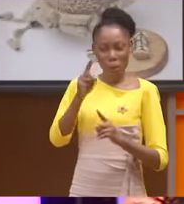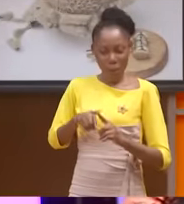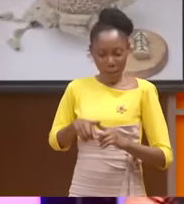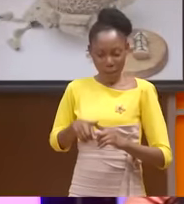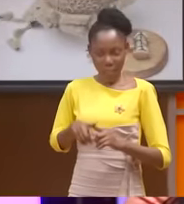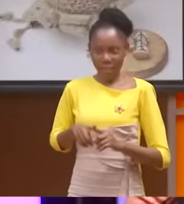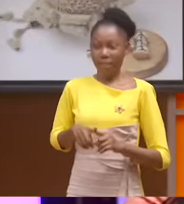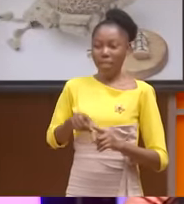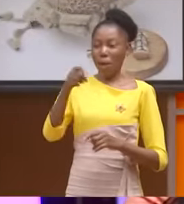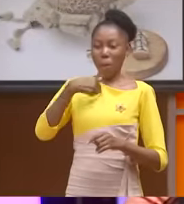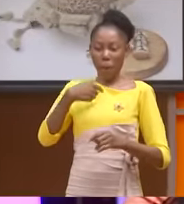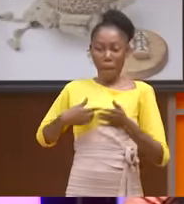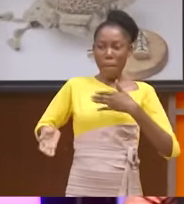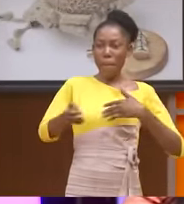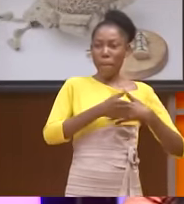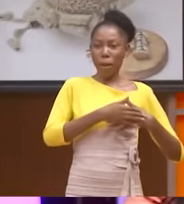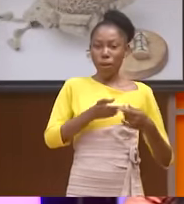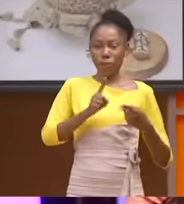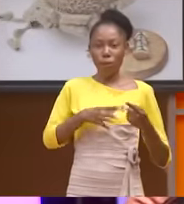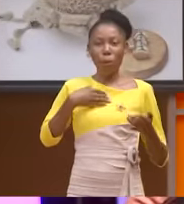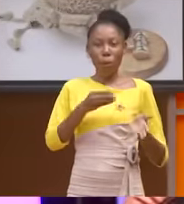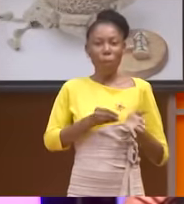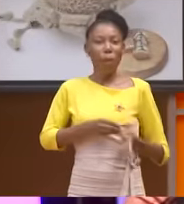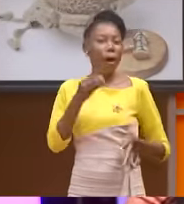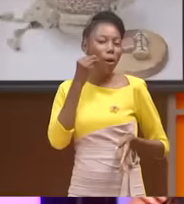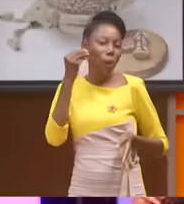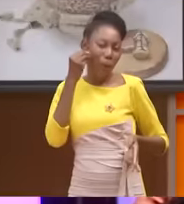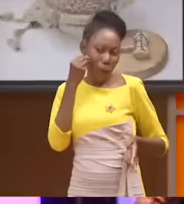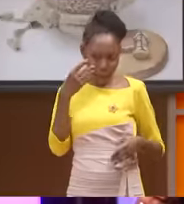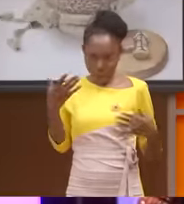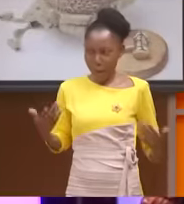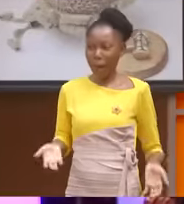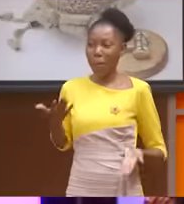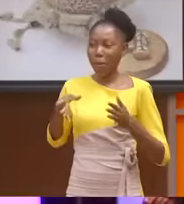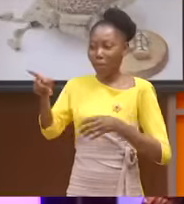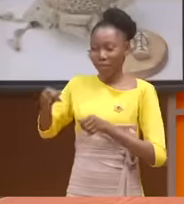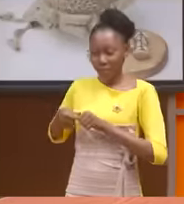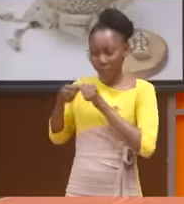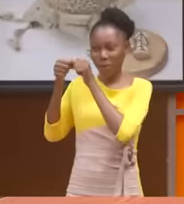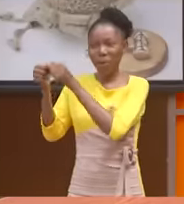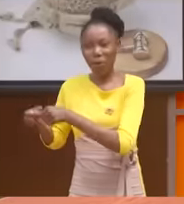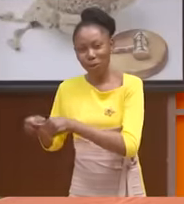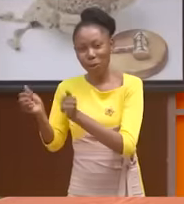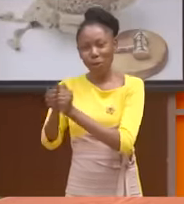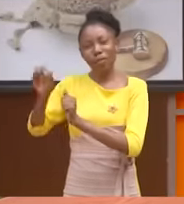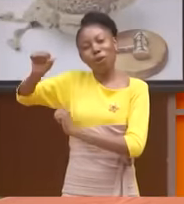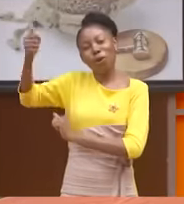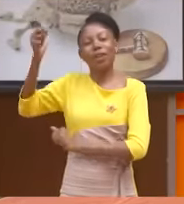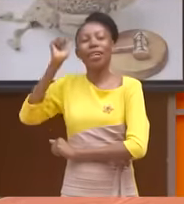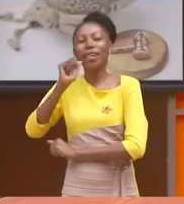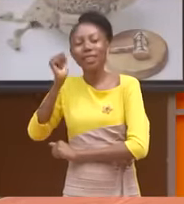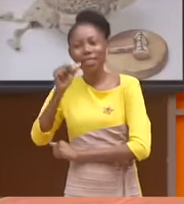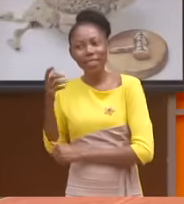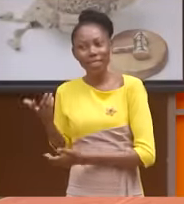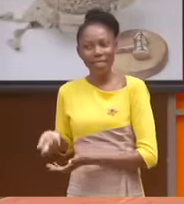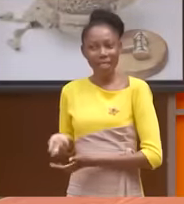home, he started chatting her so that he can be having fun with her. So the lady said she won't buy his story, that she has always known